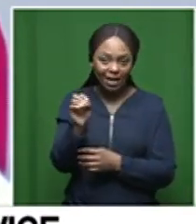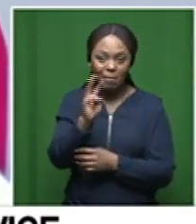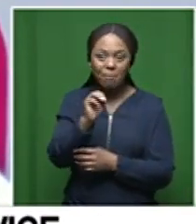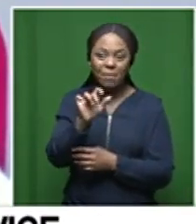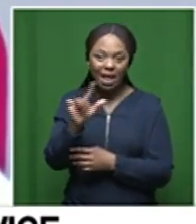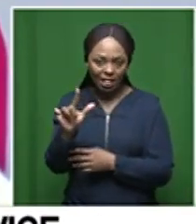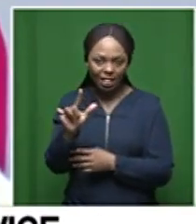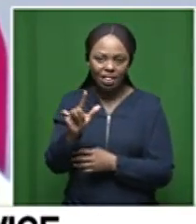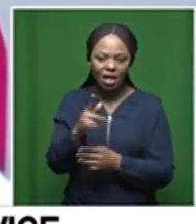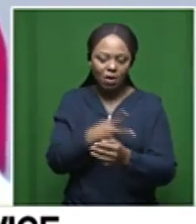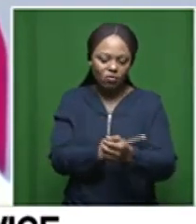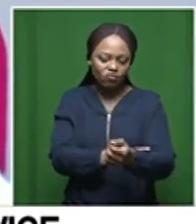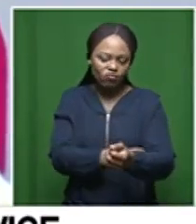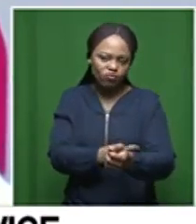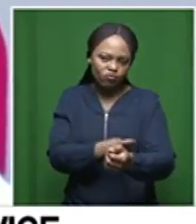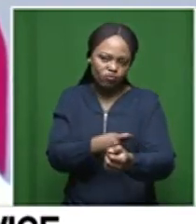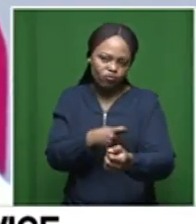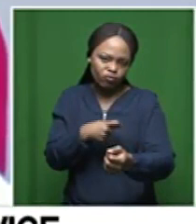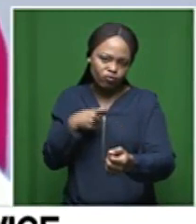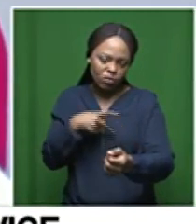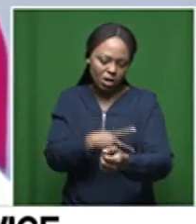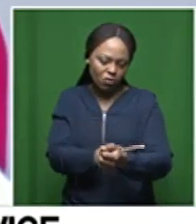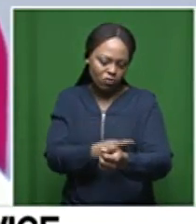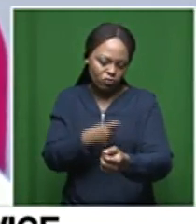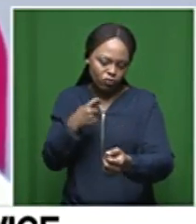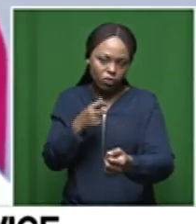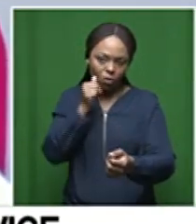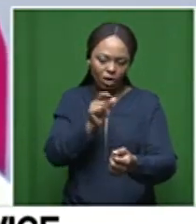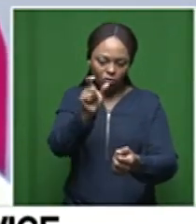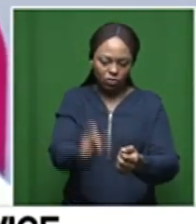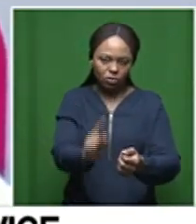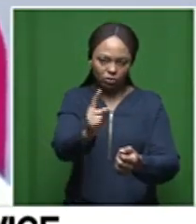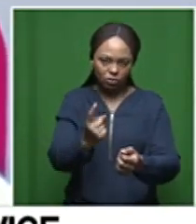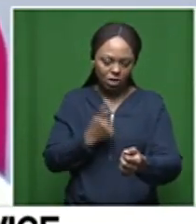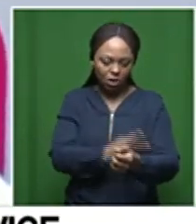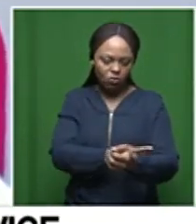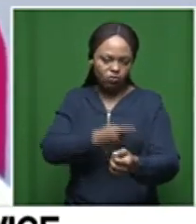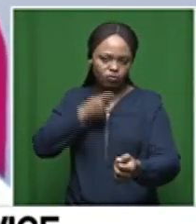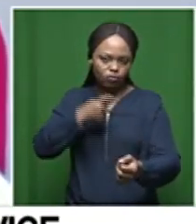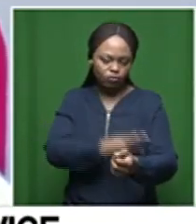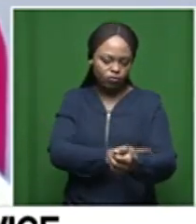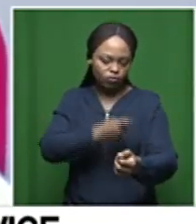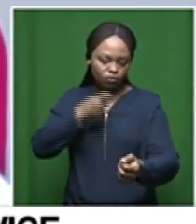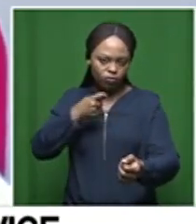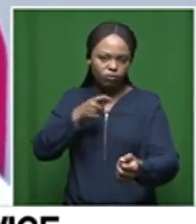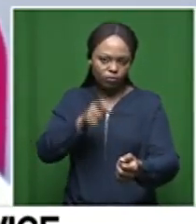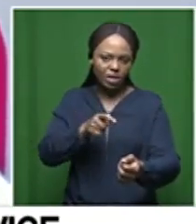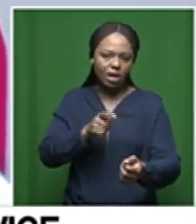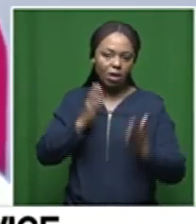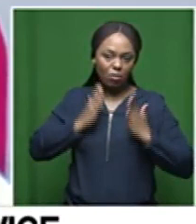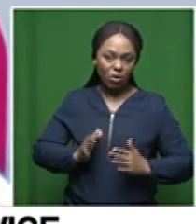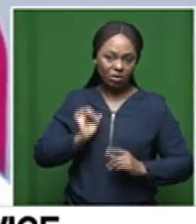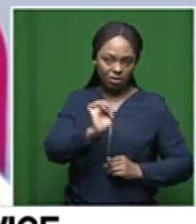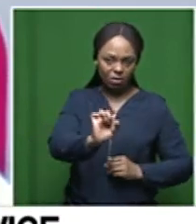on standard of blood when one comes to donate. And sometimes the body needs a little bit of time to recover